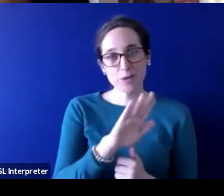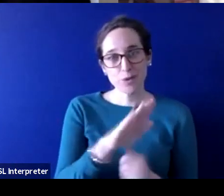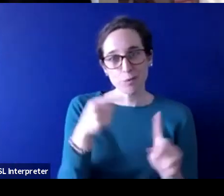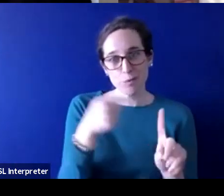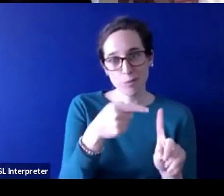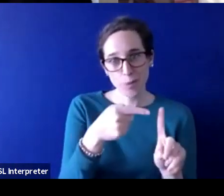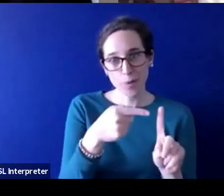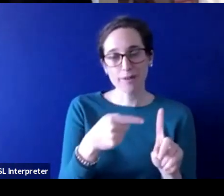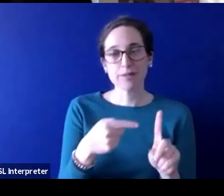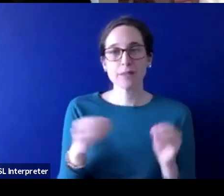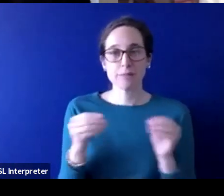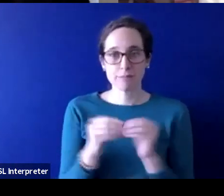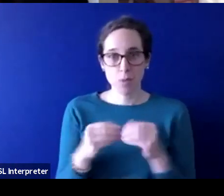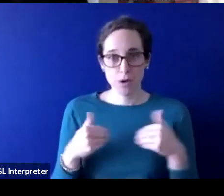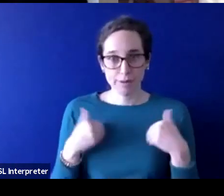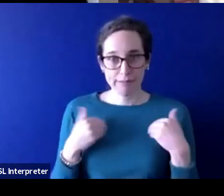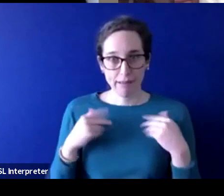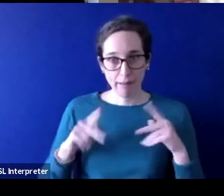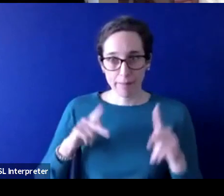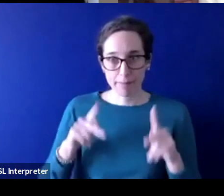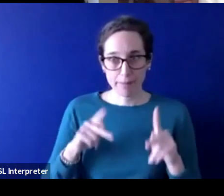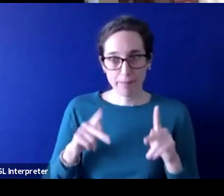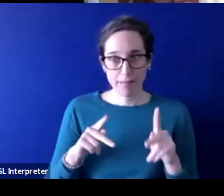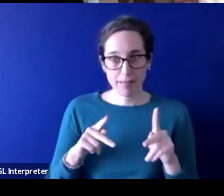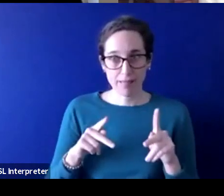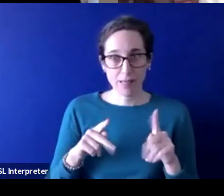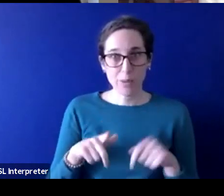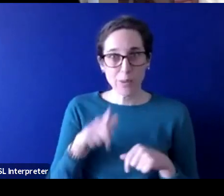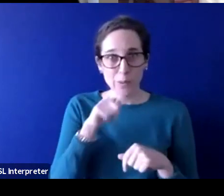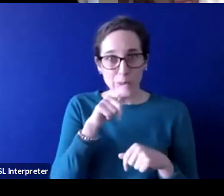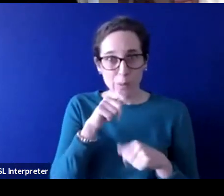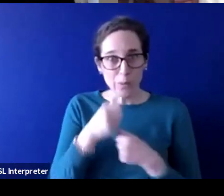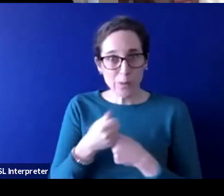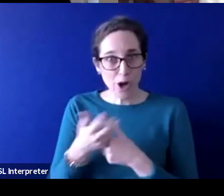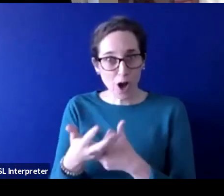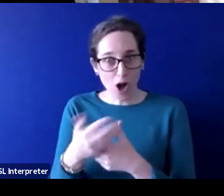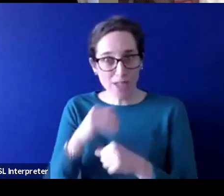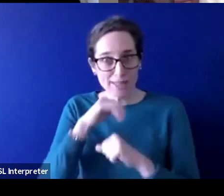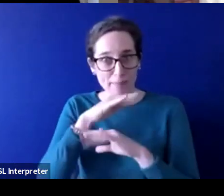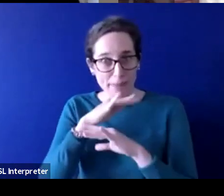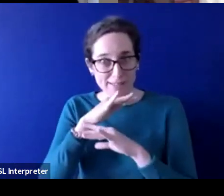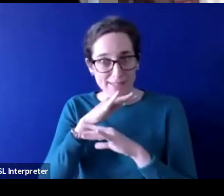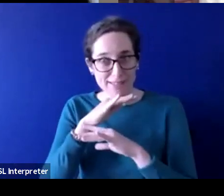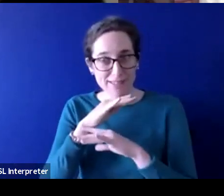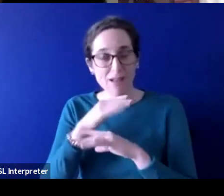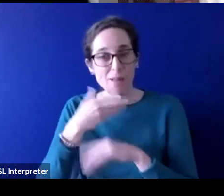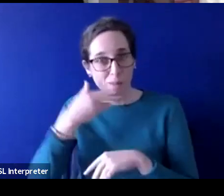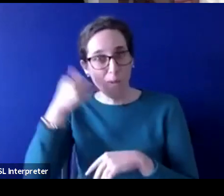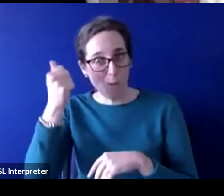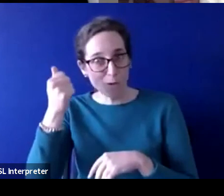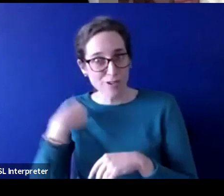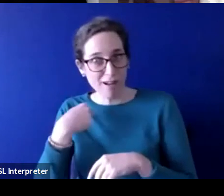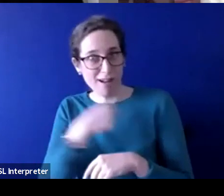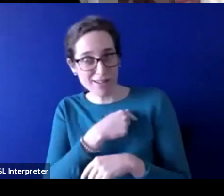tell you something. It is us who got us in the trouble and the mess we're in. And no pressure, but we have a lot of hope riding on